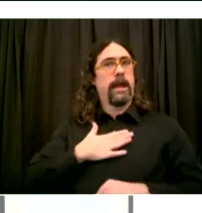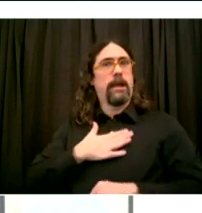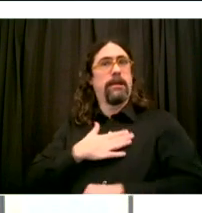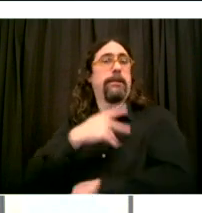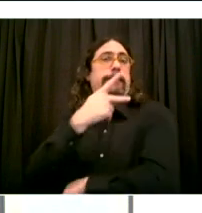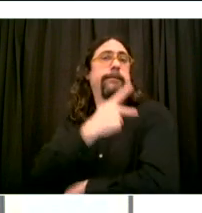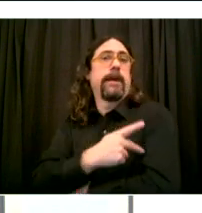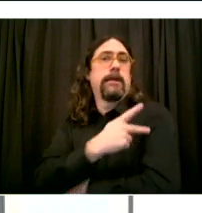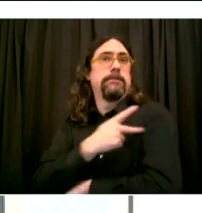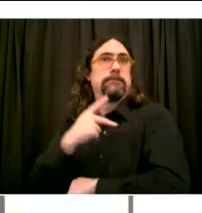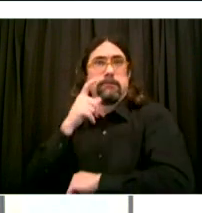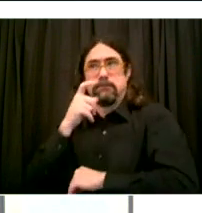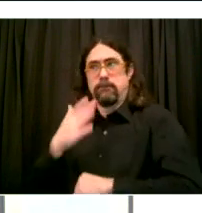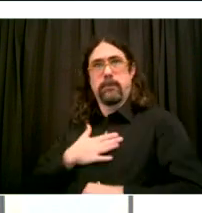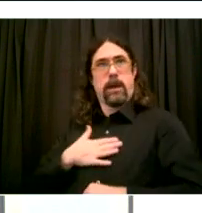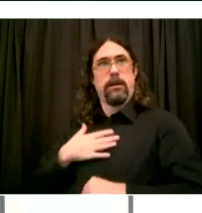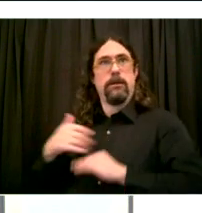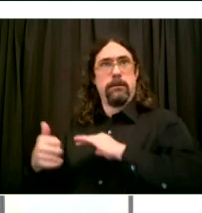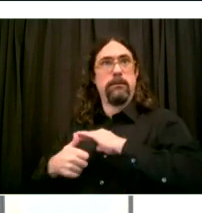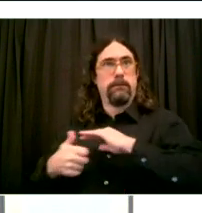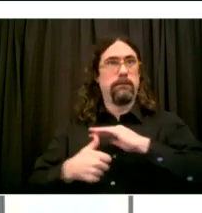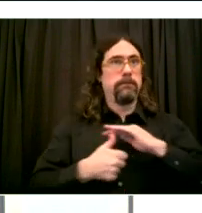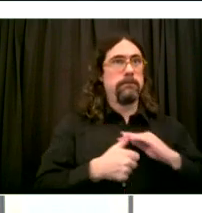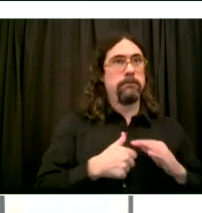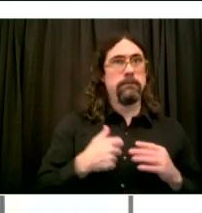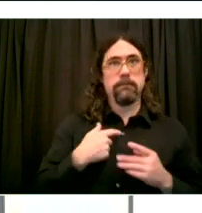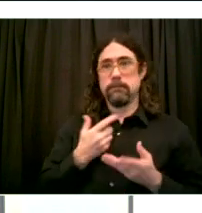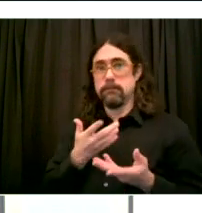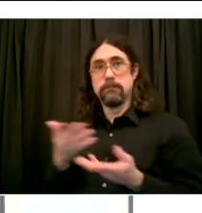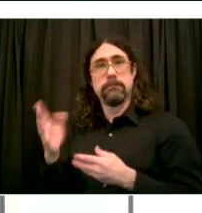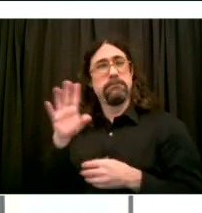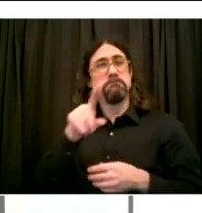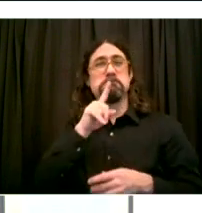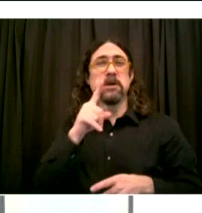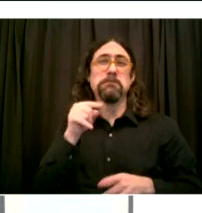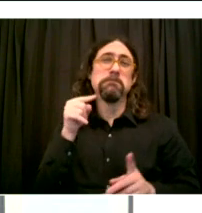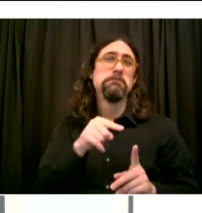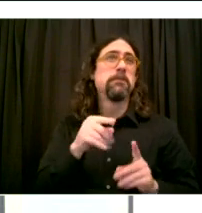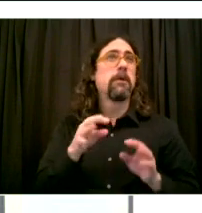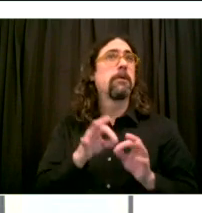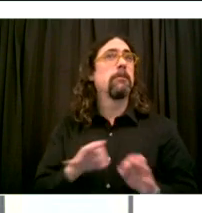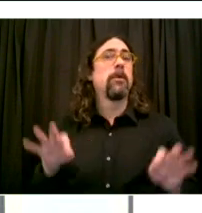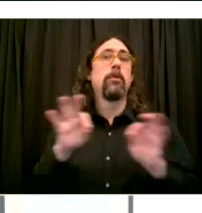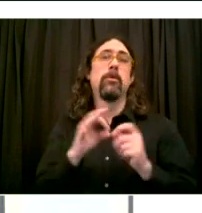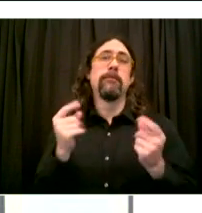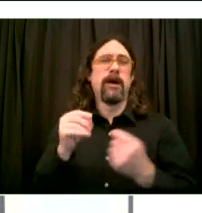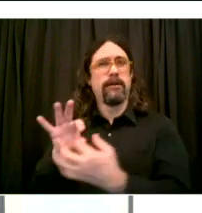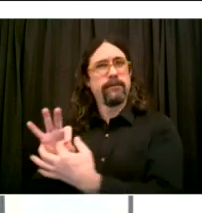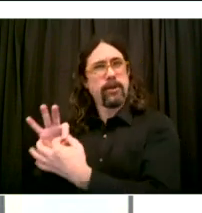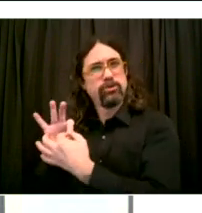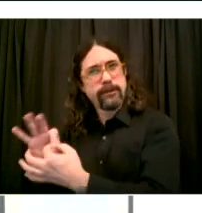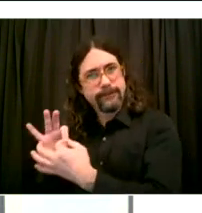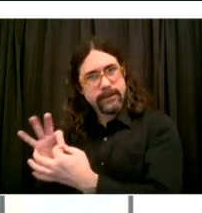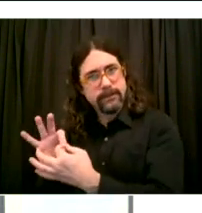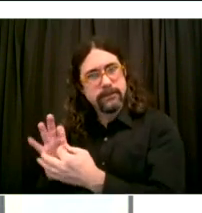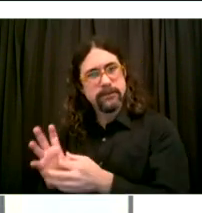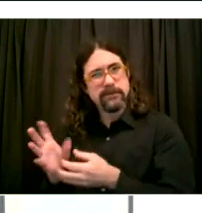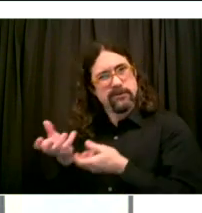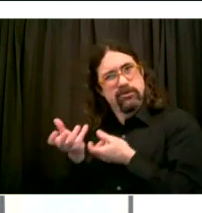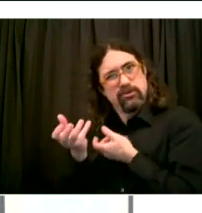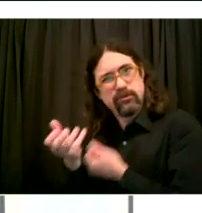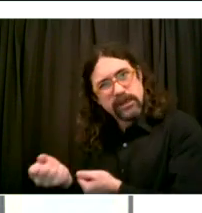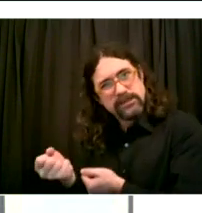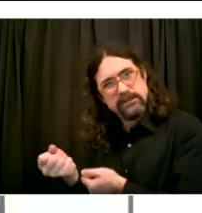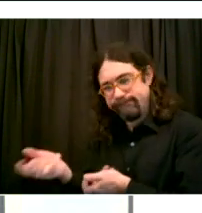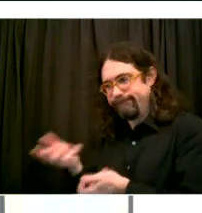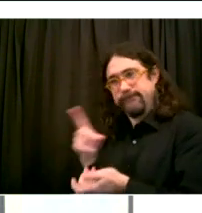clinician, with a trusted faith leader. And so a linchpin of our approach is meeting patients where they are with respect to